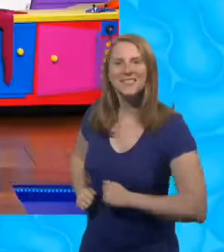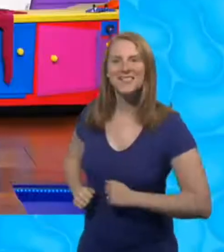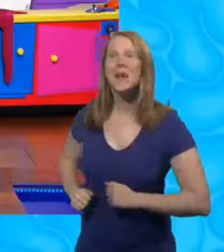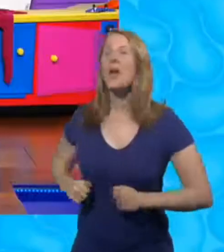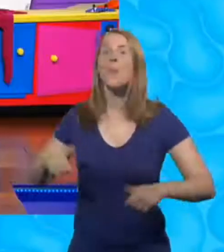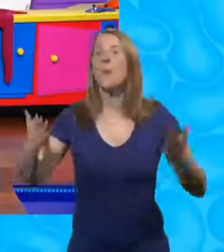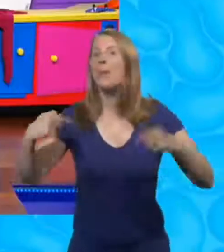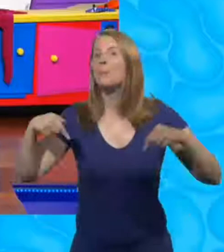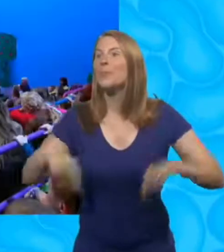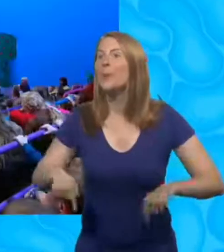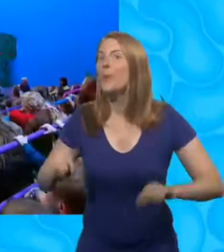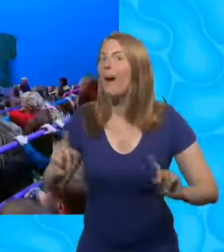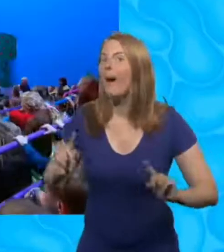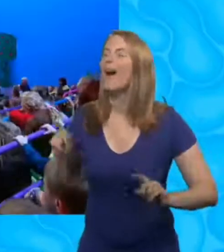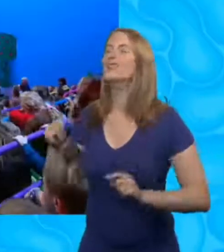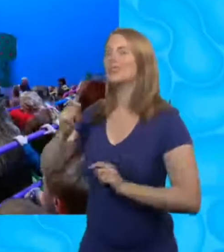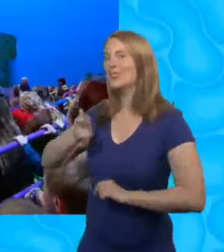And welcome to.